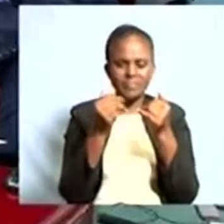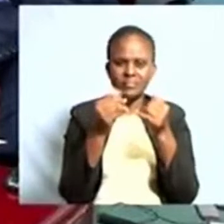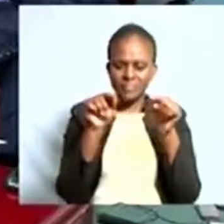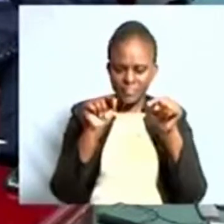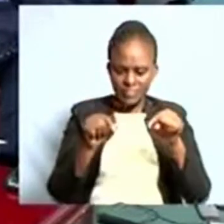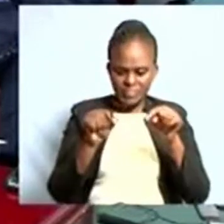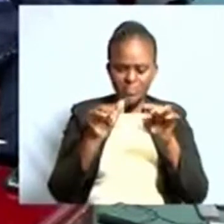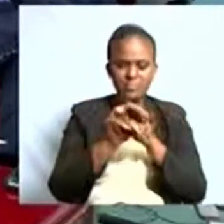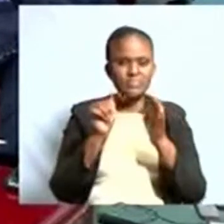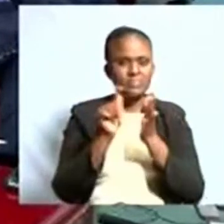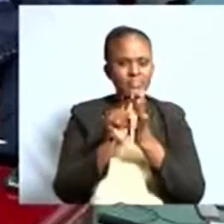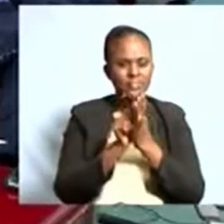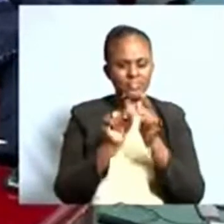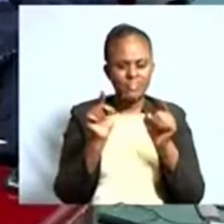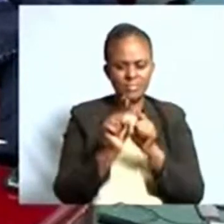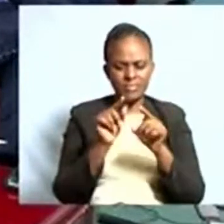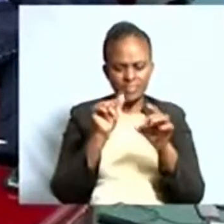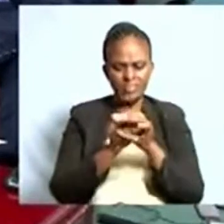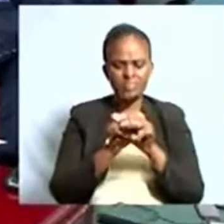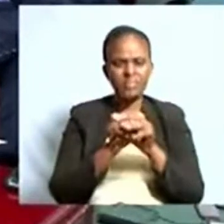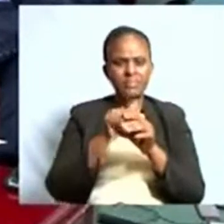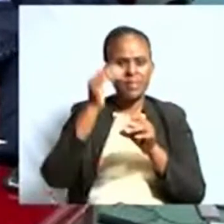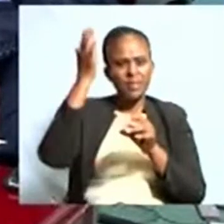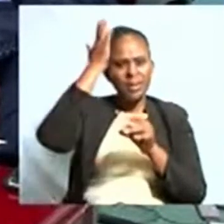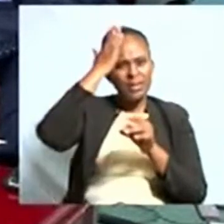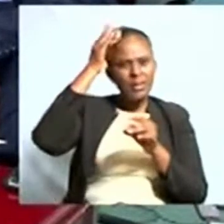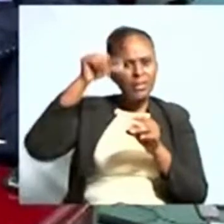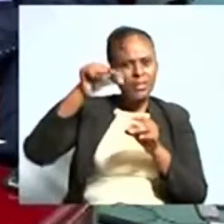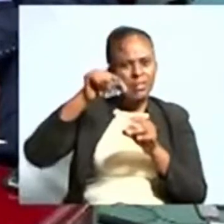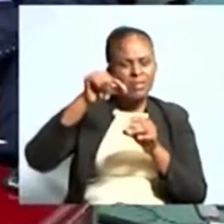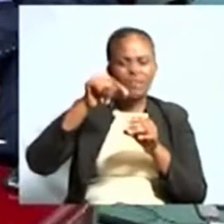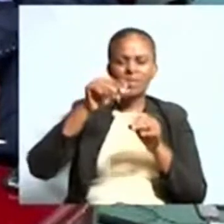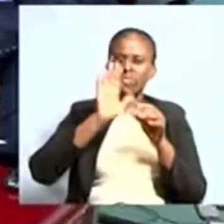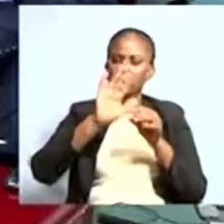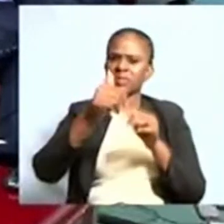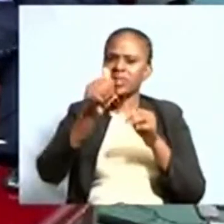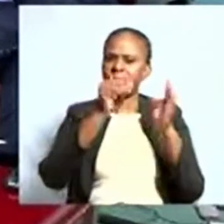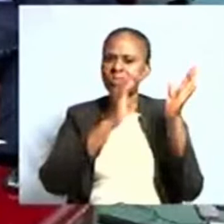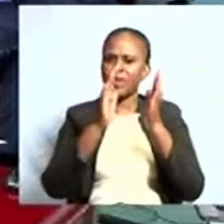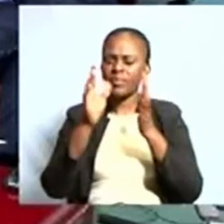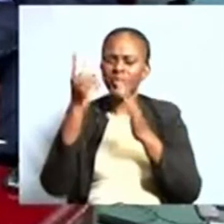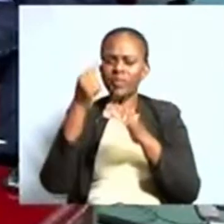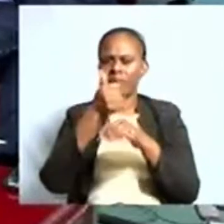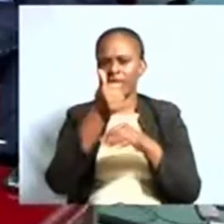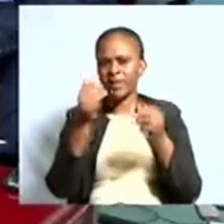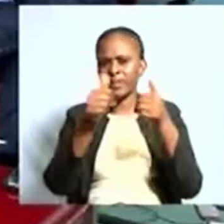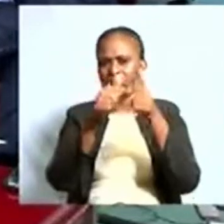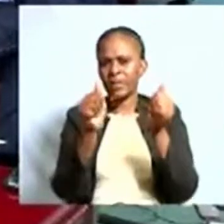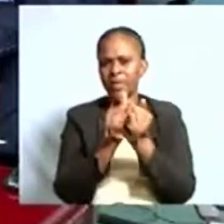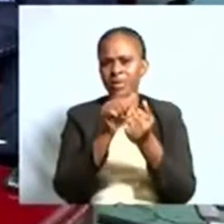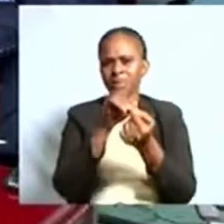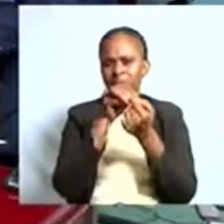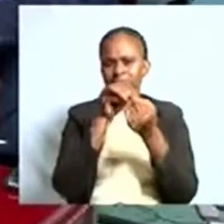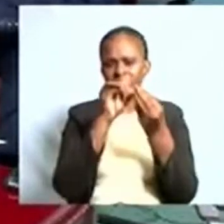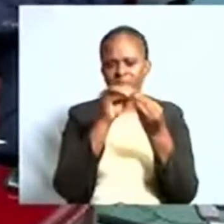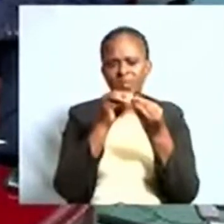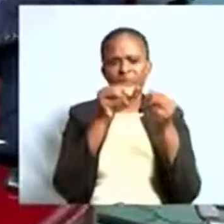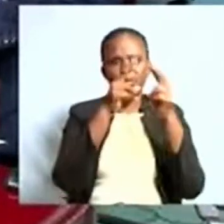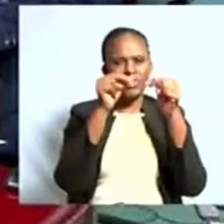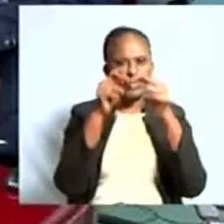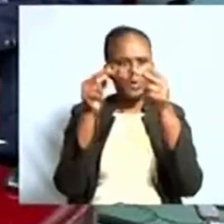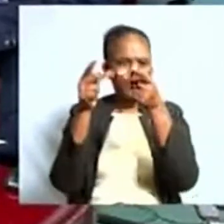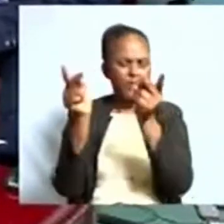in Lusaka at Force headquarters. Yeah. What plans do you have for the other areas, especially the rural